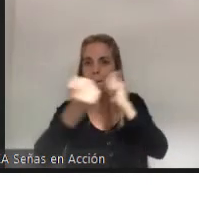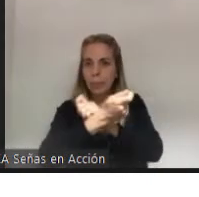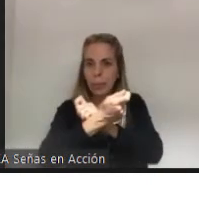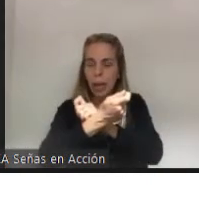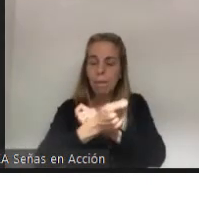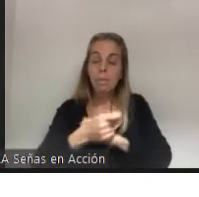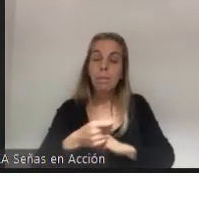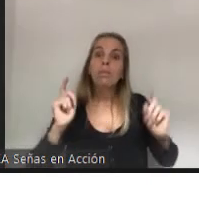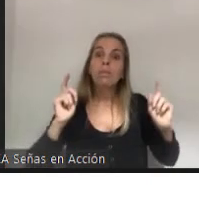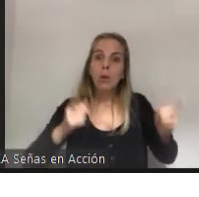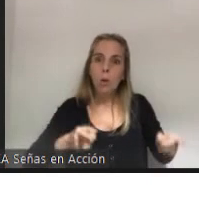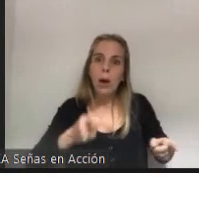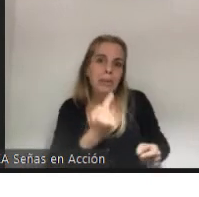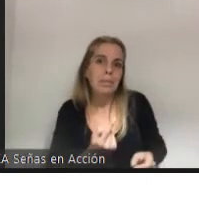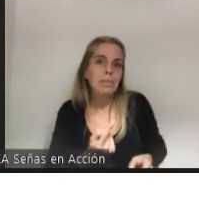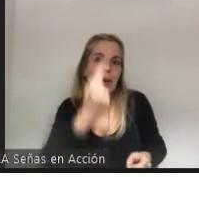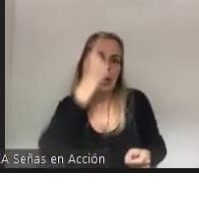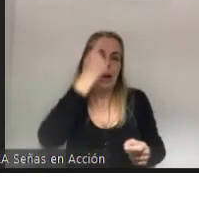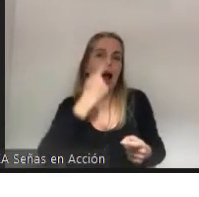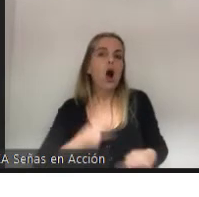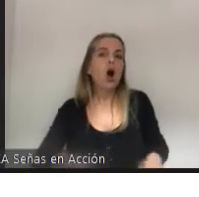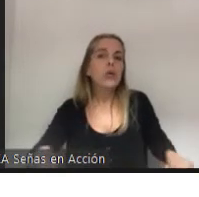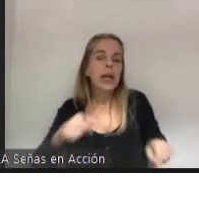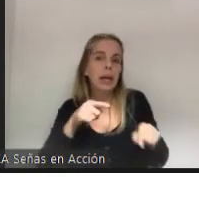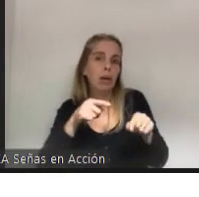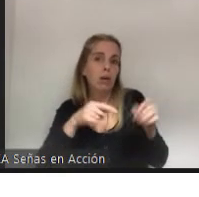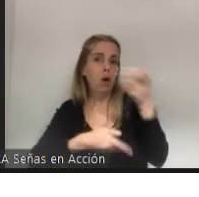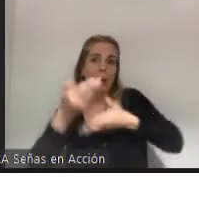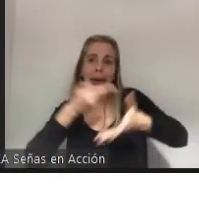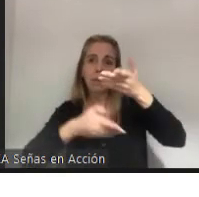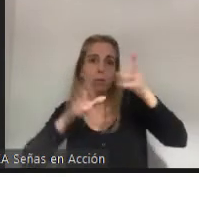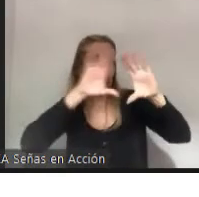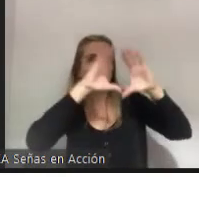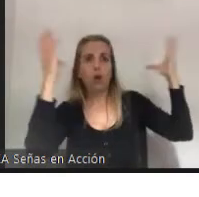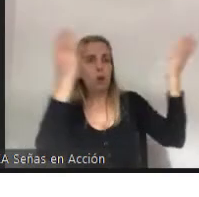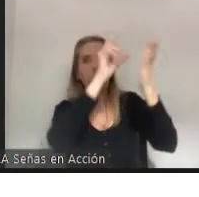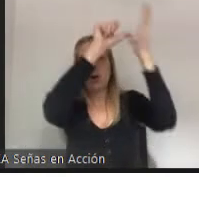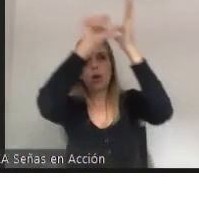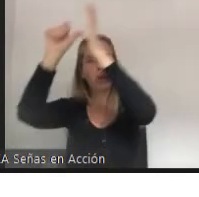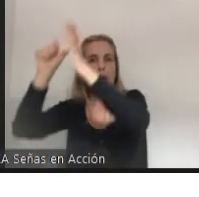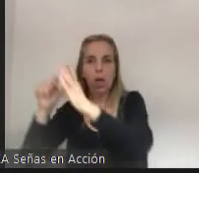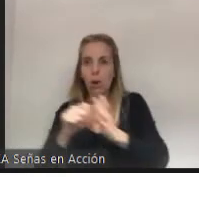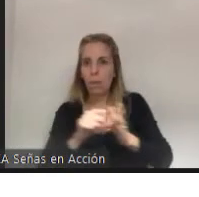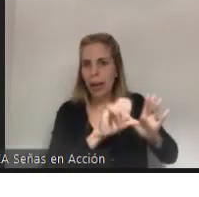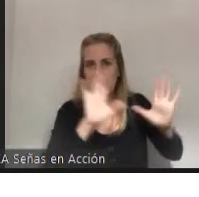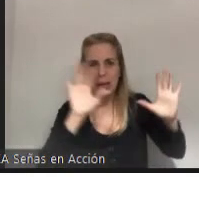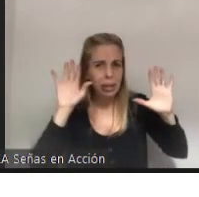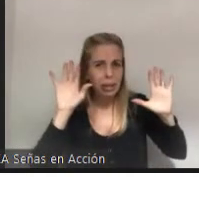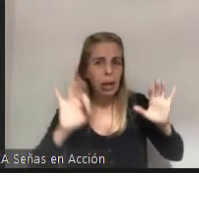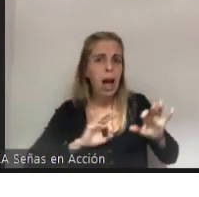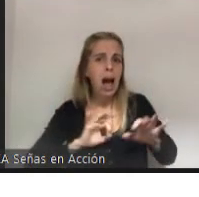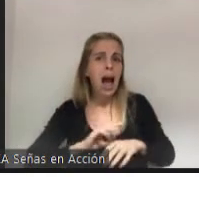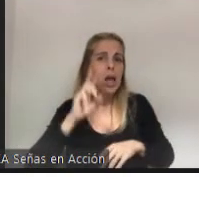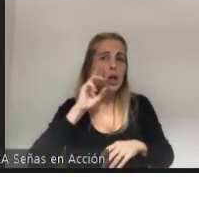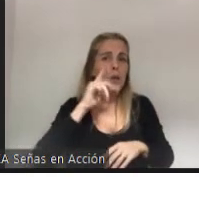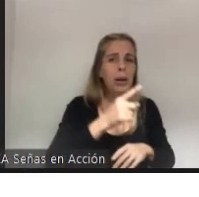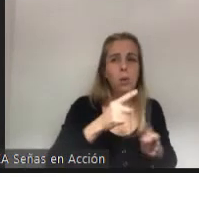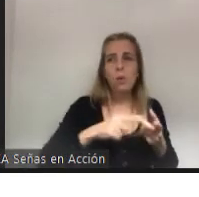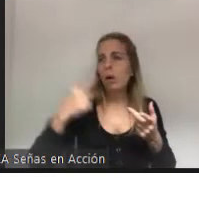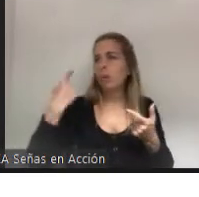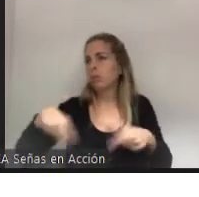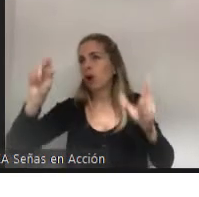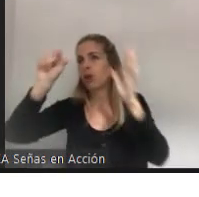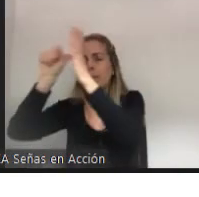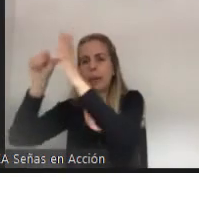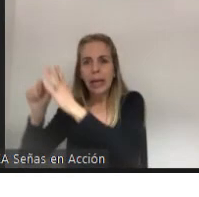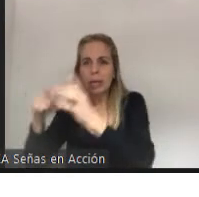reverse manner, even though it is, as a matter of fact, the first global phenomenon on this sense, far more than 2001 or far